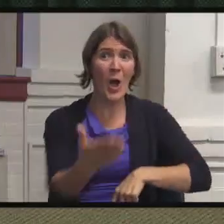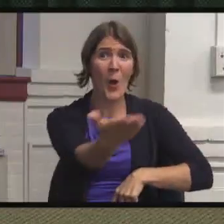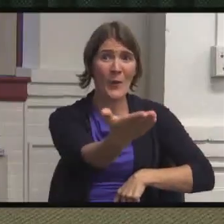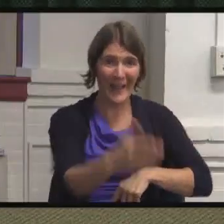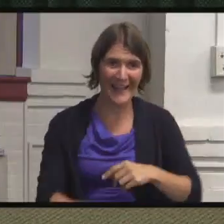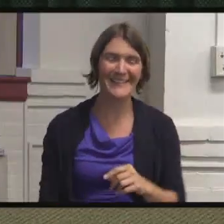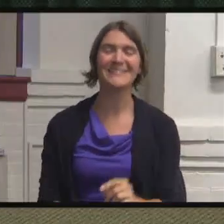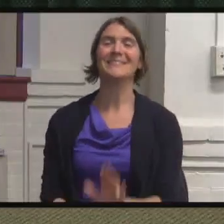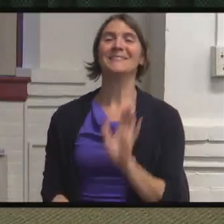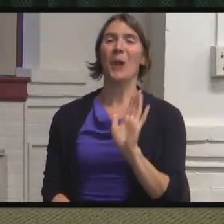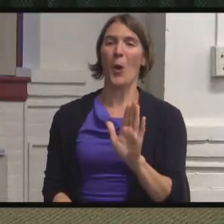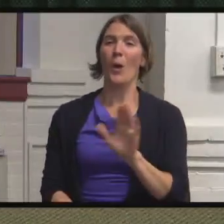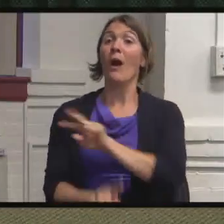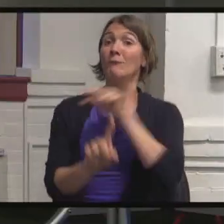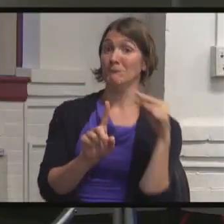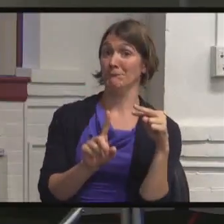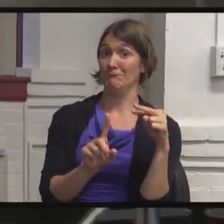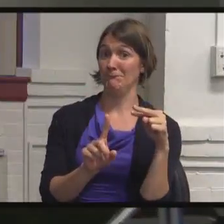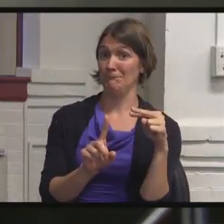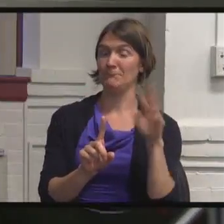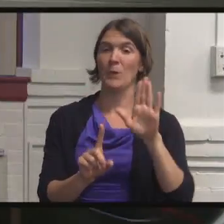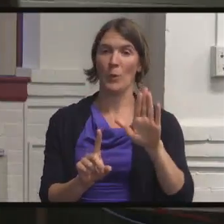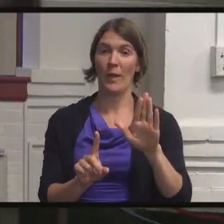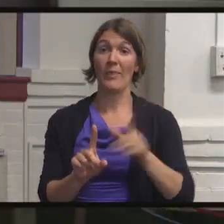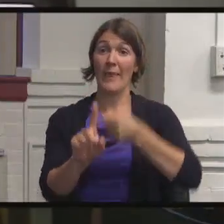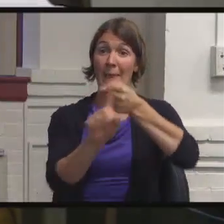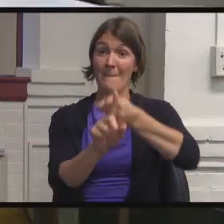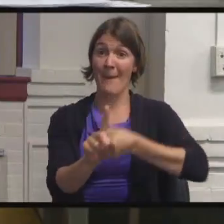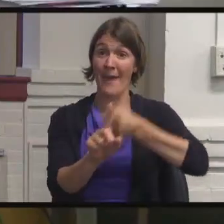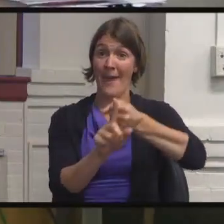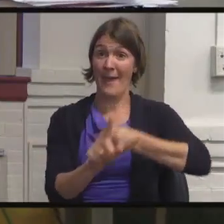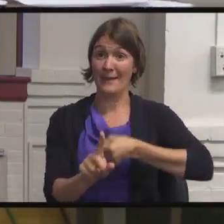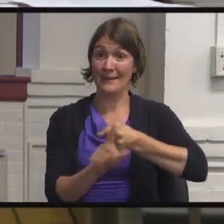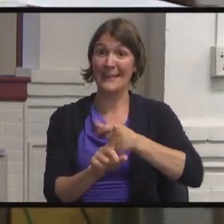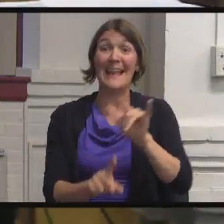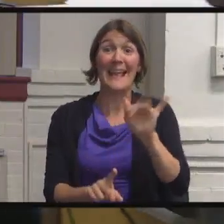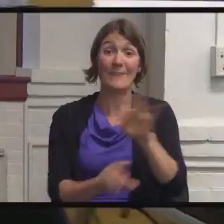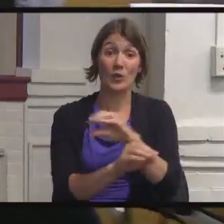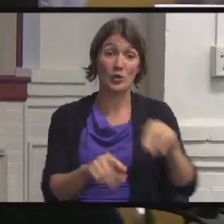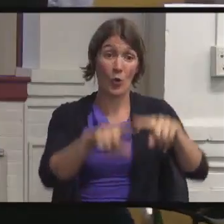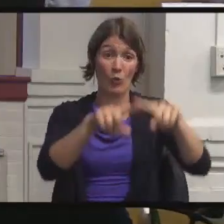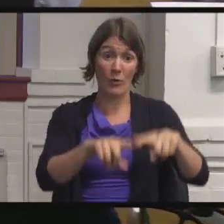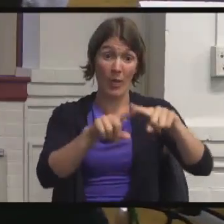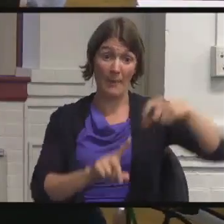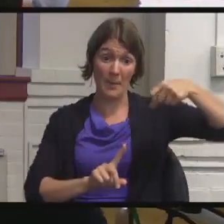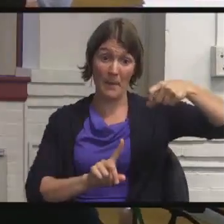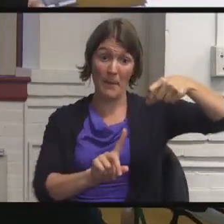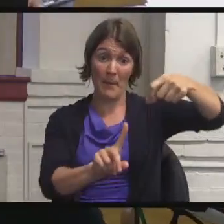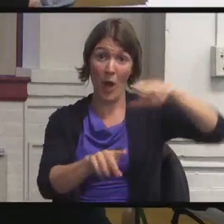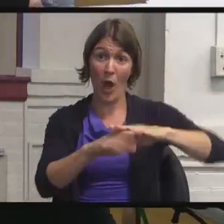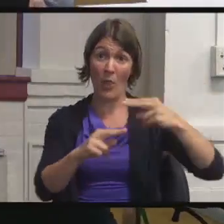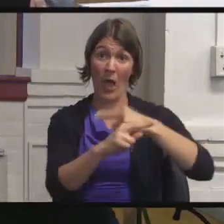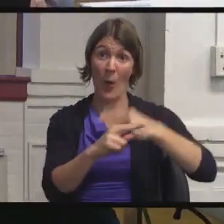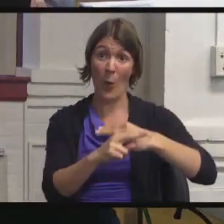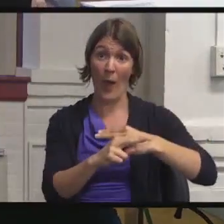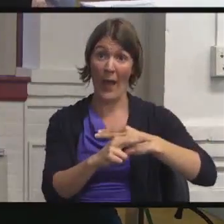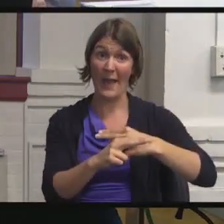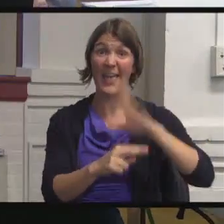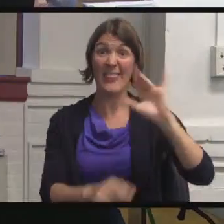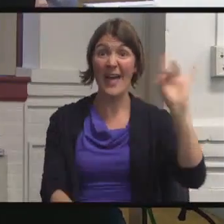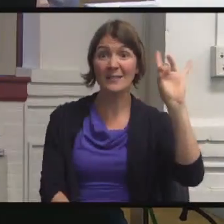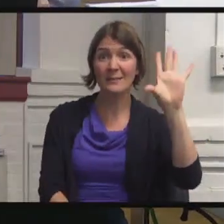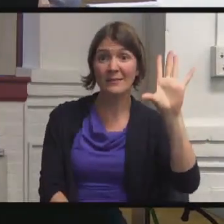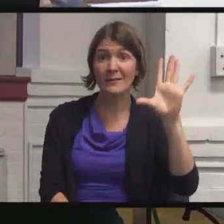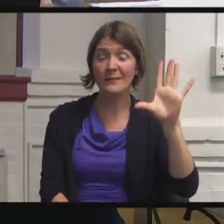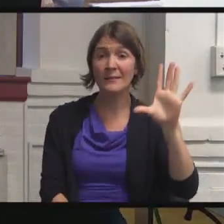So what I would say is that it's more that these impacts, when you don't have reliable service along the interstates, are more than just hypothetical. They